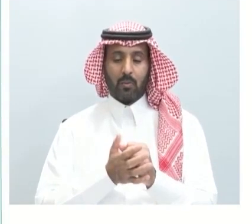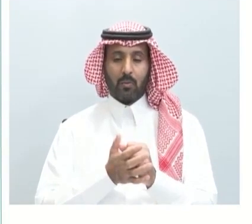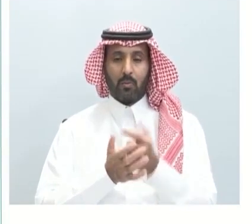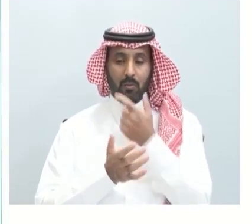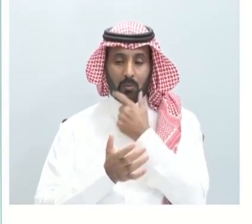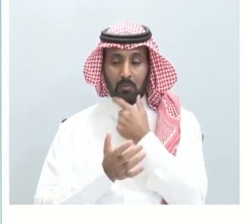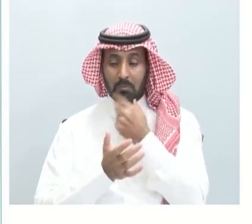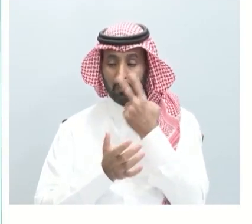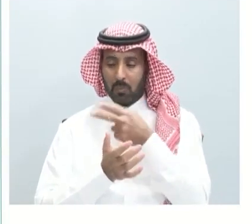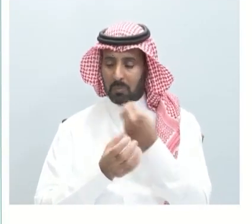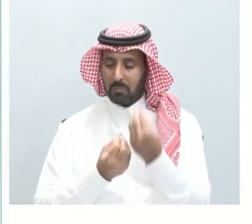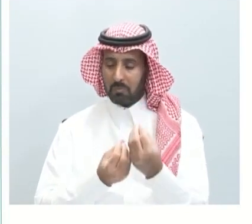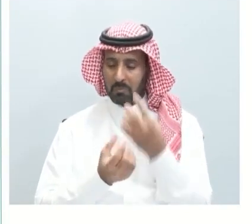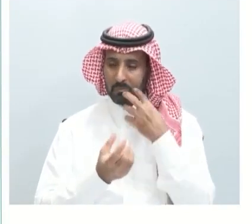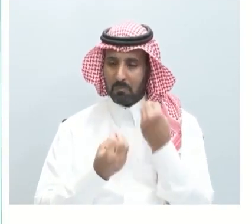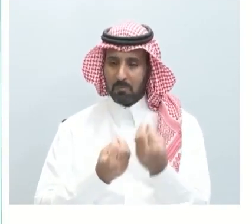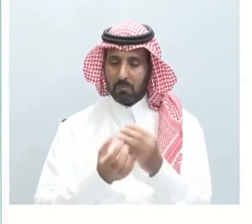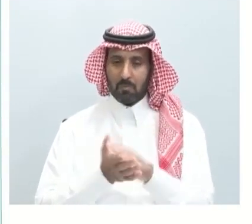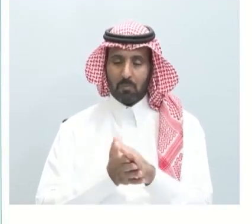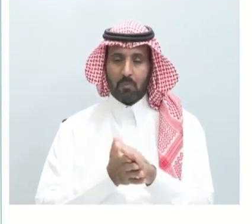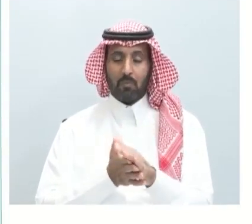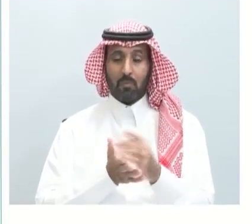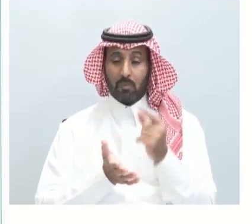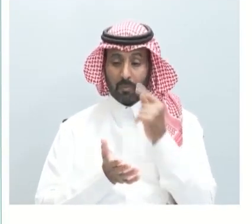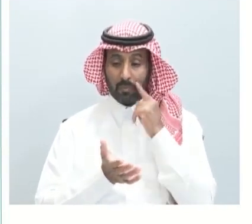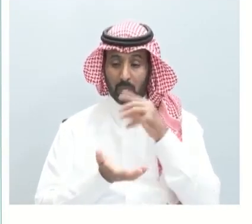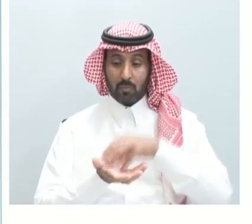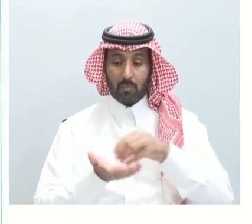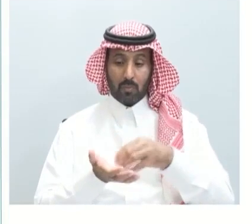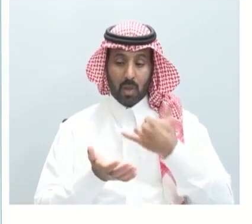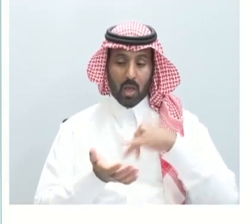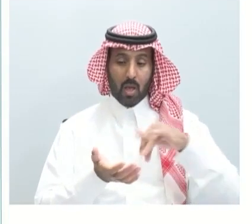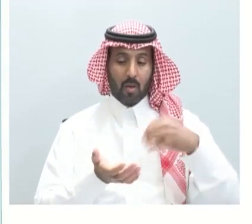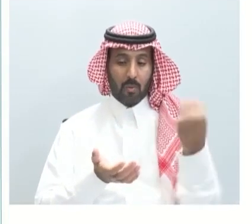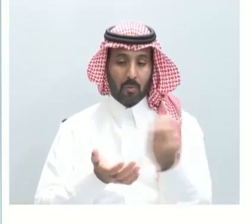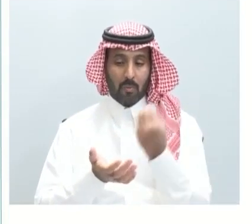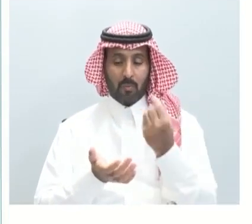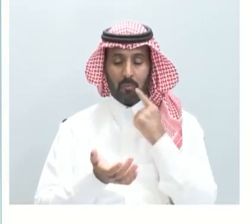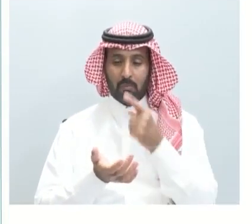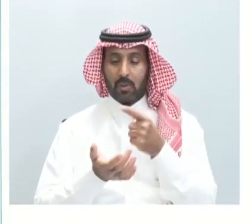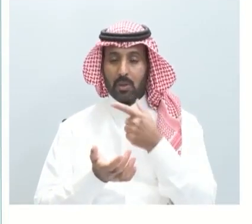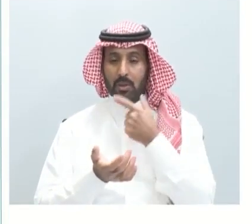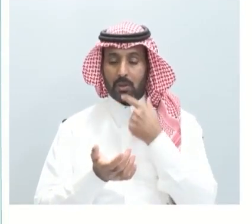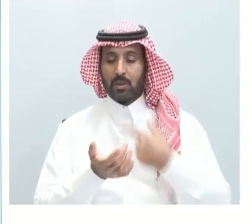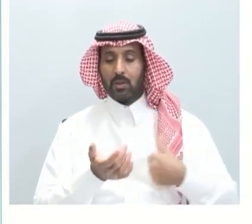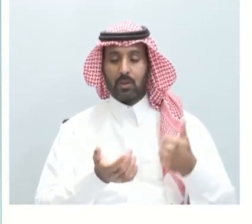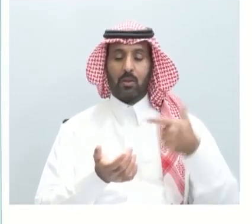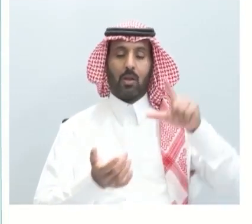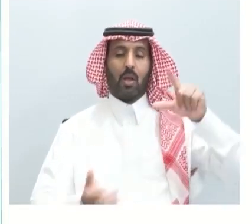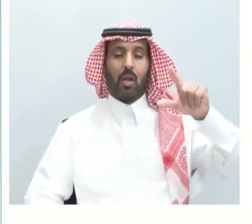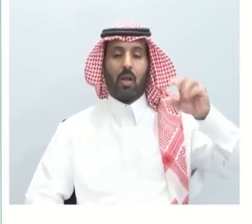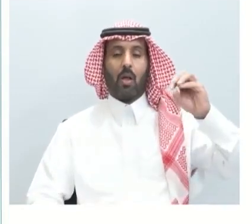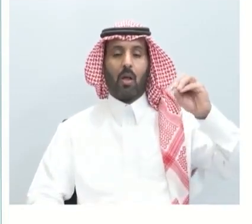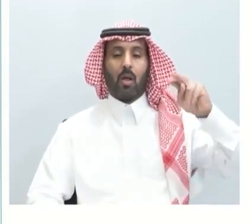exciting city I've ever visited is London. So the most exciting, this is the superlative, city I've